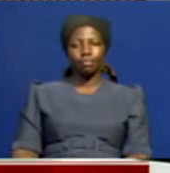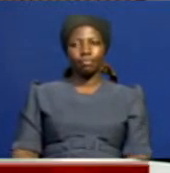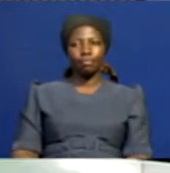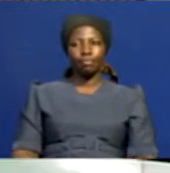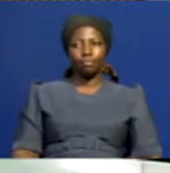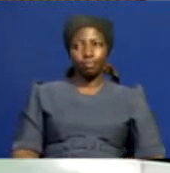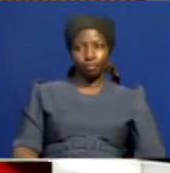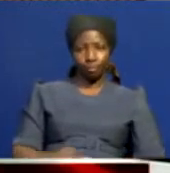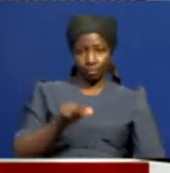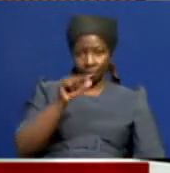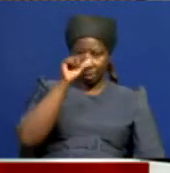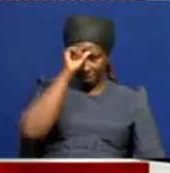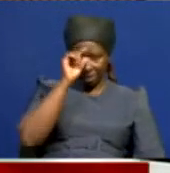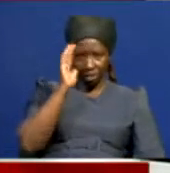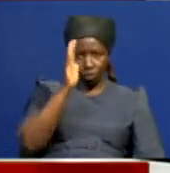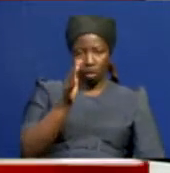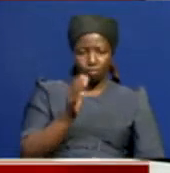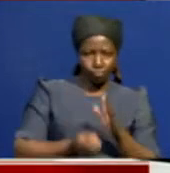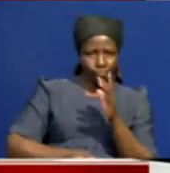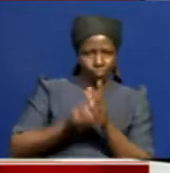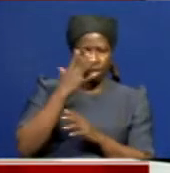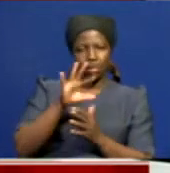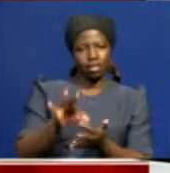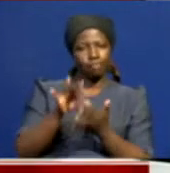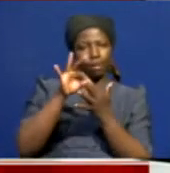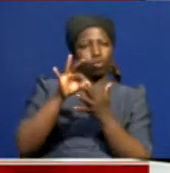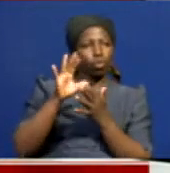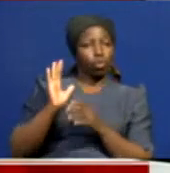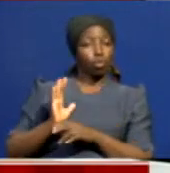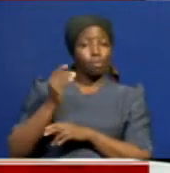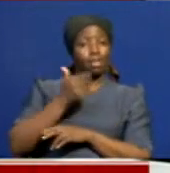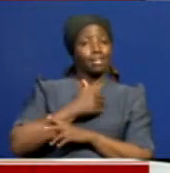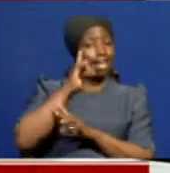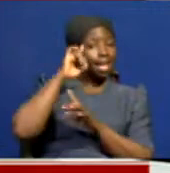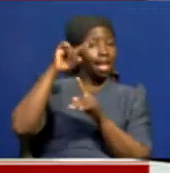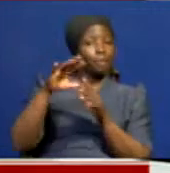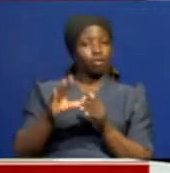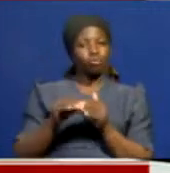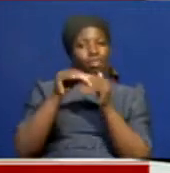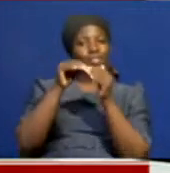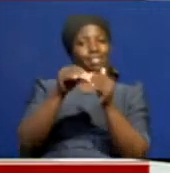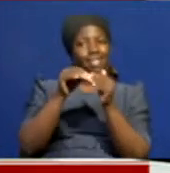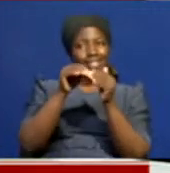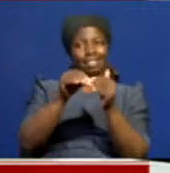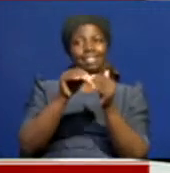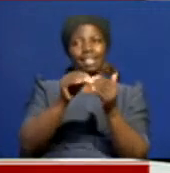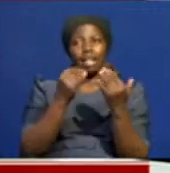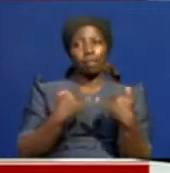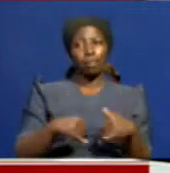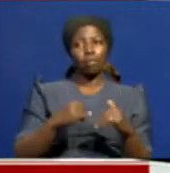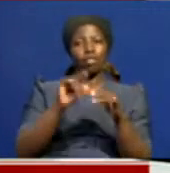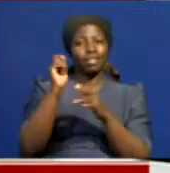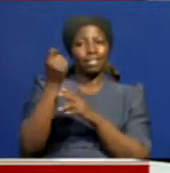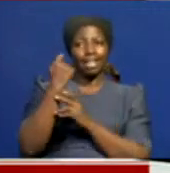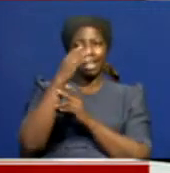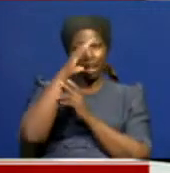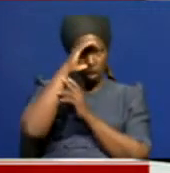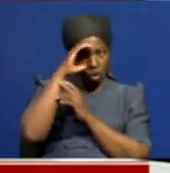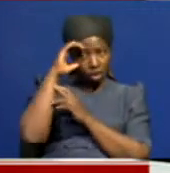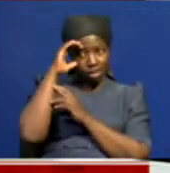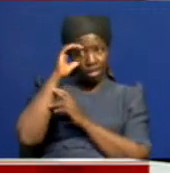The government will create a special purpose committee meant to spearhead the archaeization of the Kenya Coast